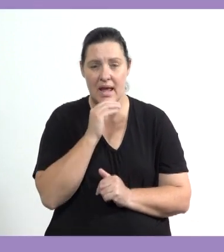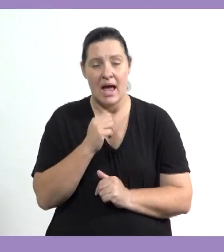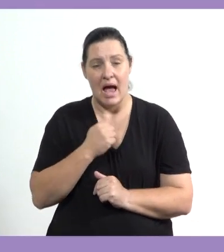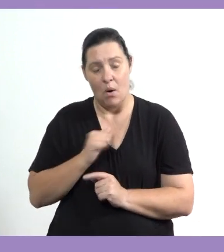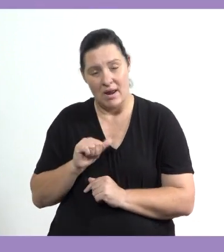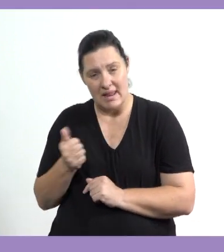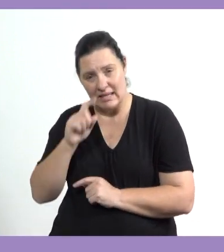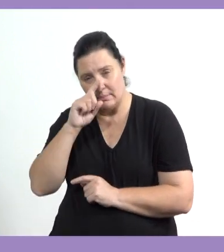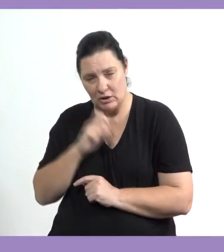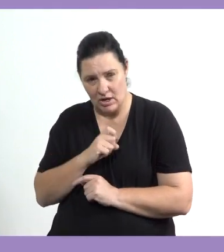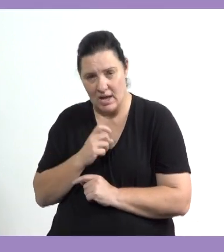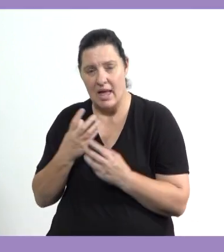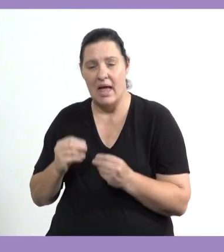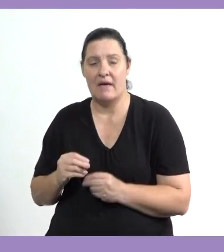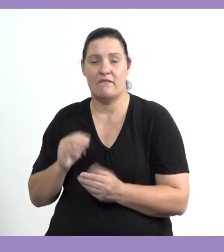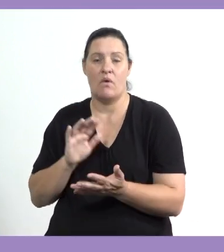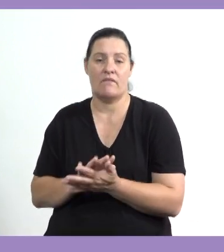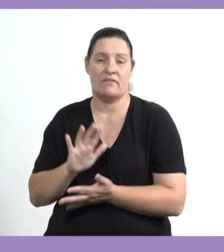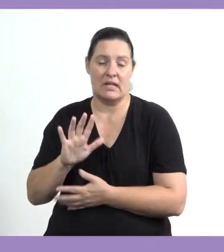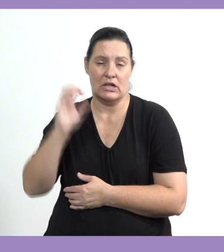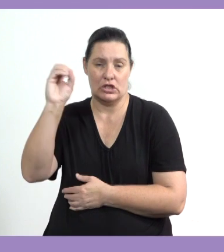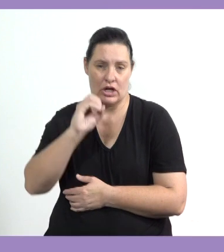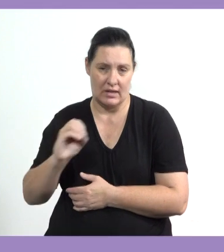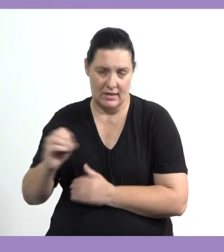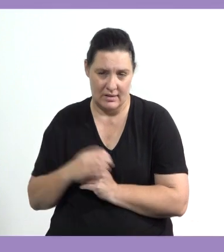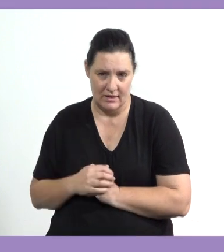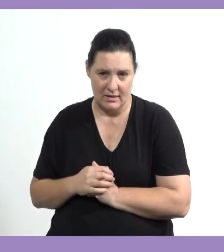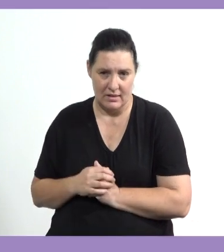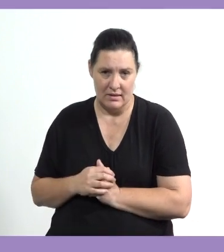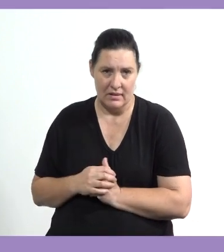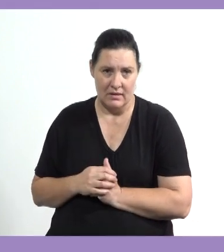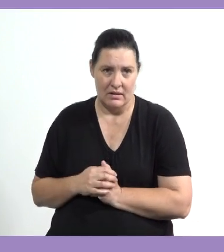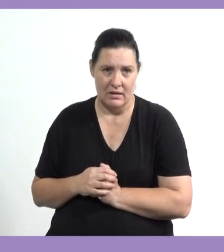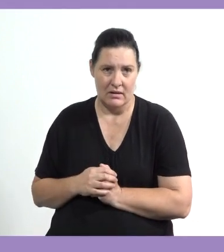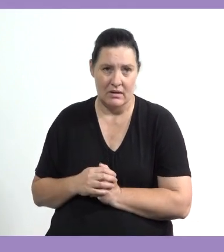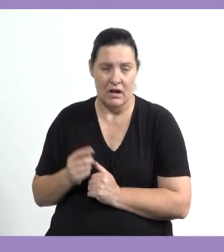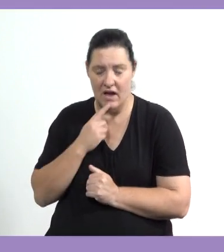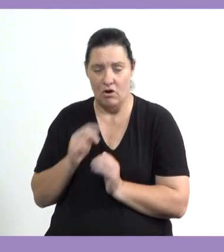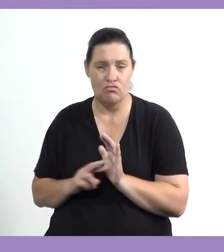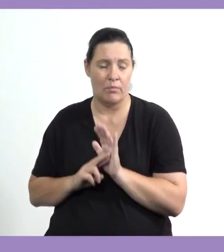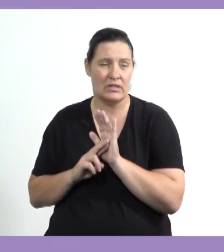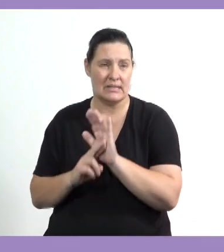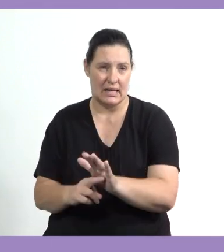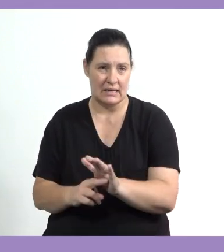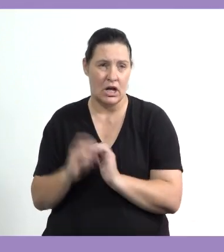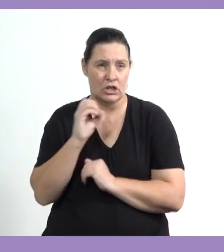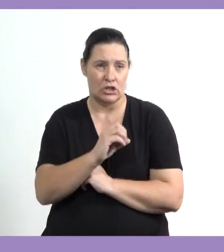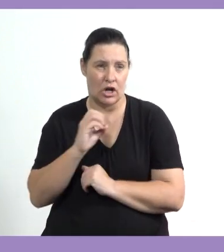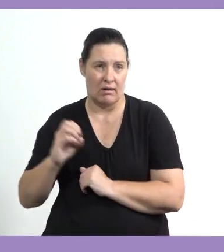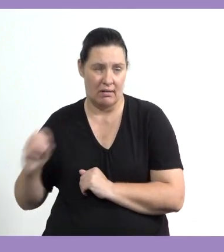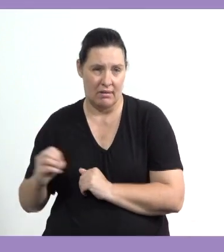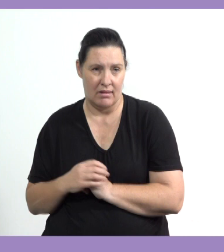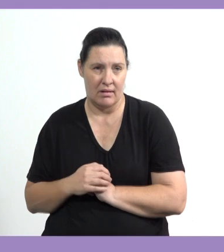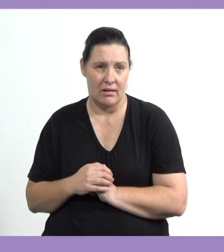our next picture is supposed to have 15 circles. So if we are going to represent those